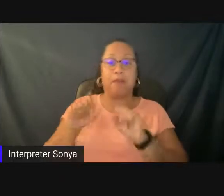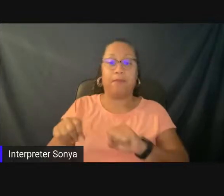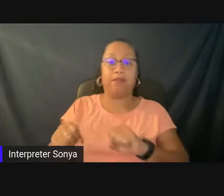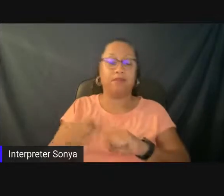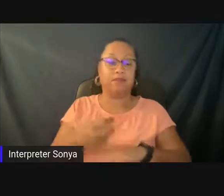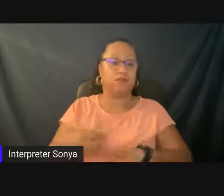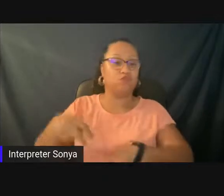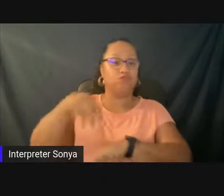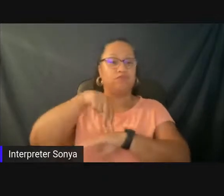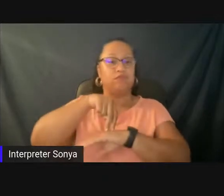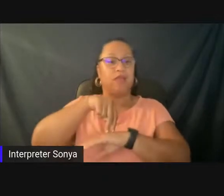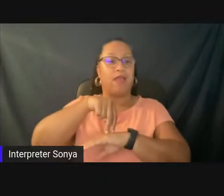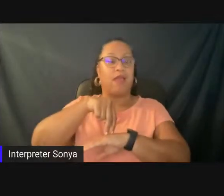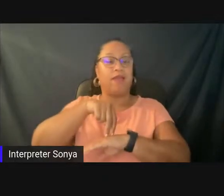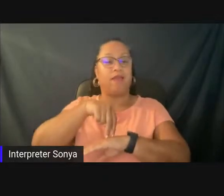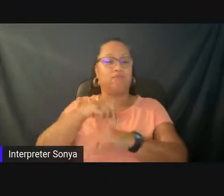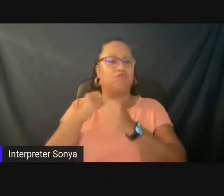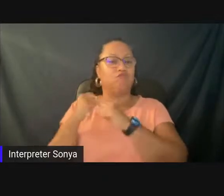firm.